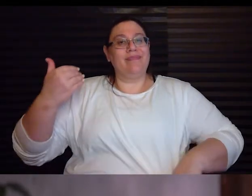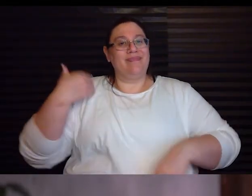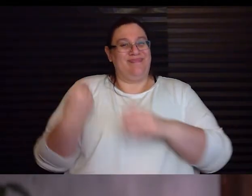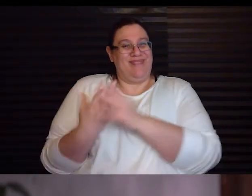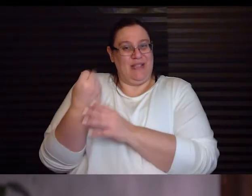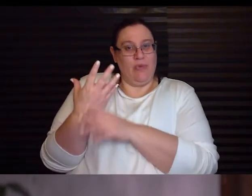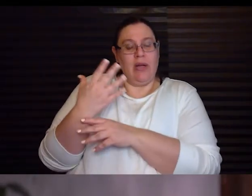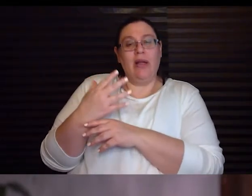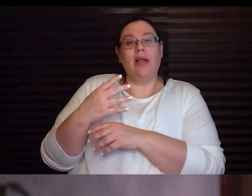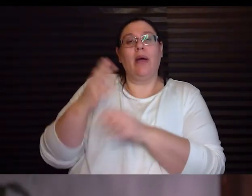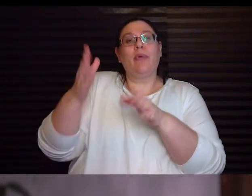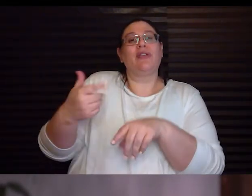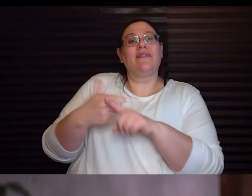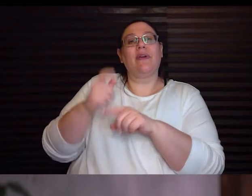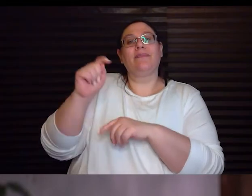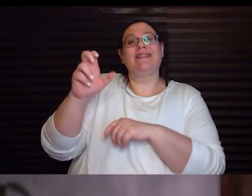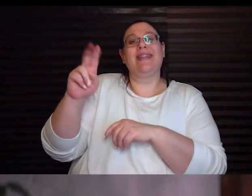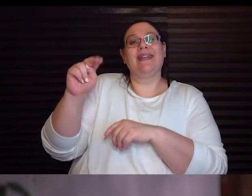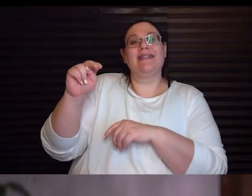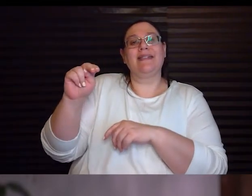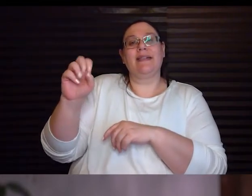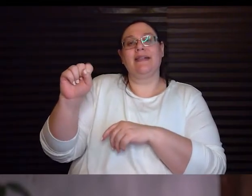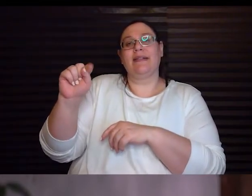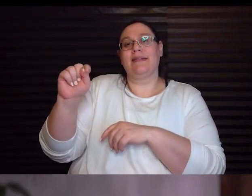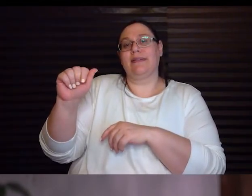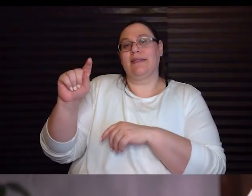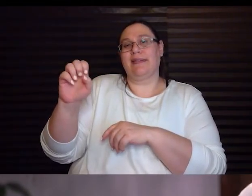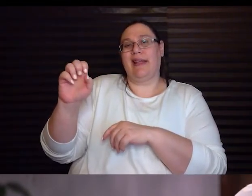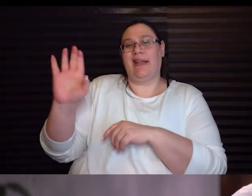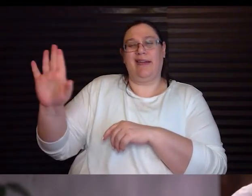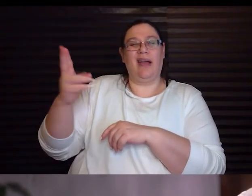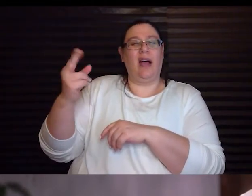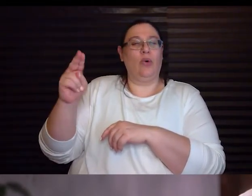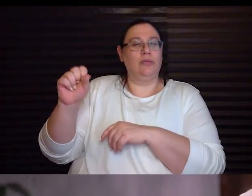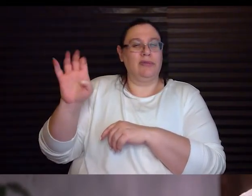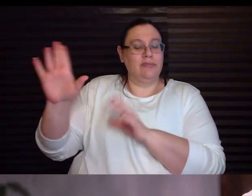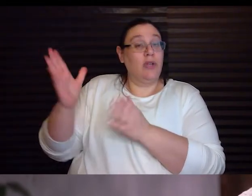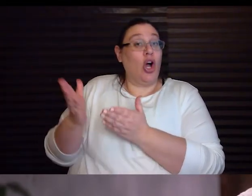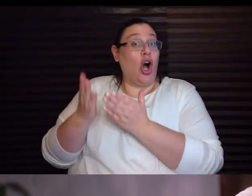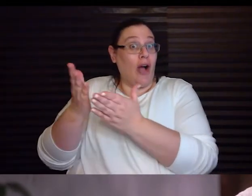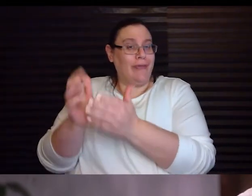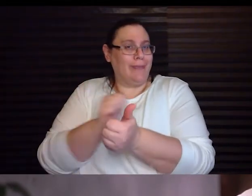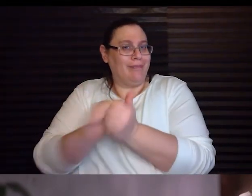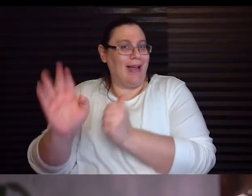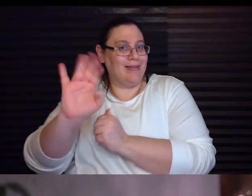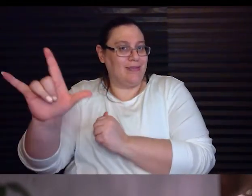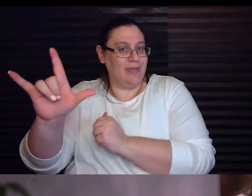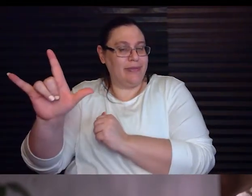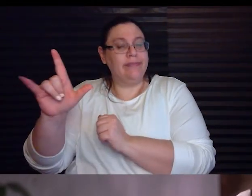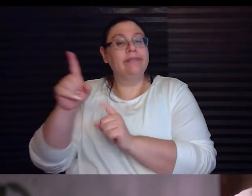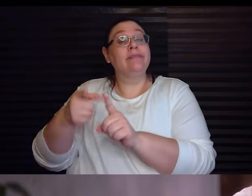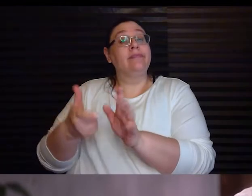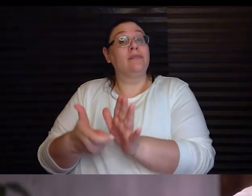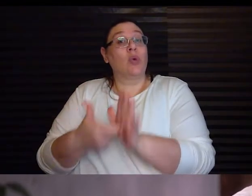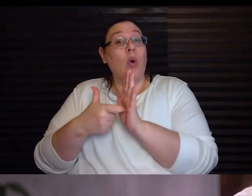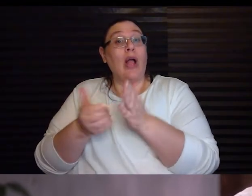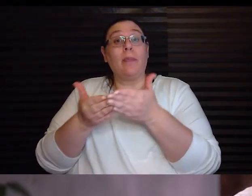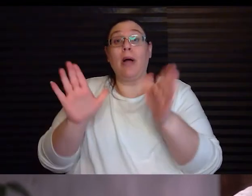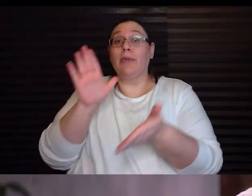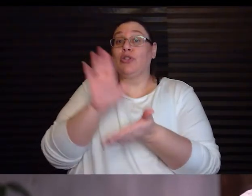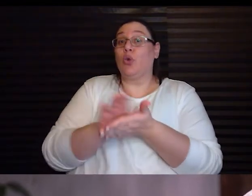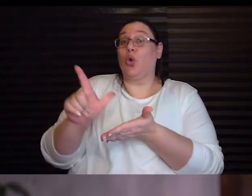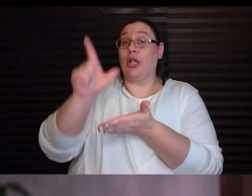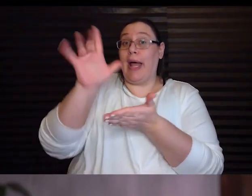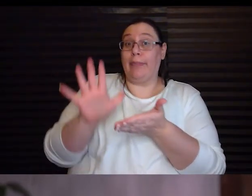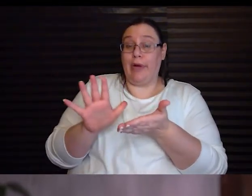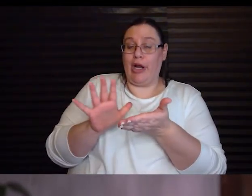a legislator in the Tennessee State House offered and ultimately passed a bill that would require public